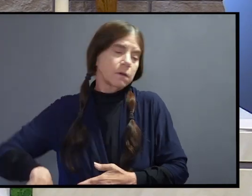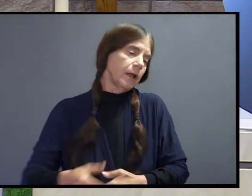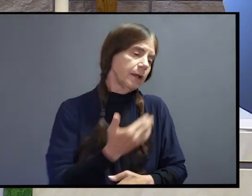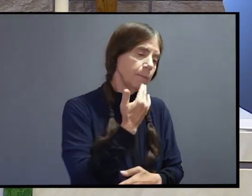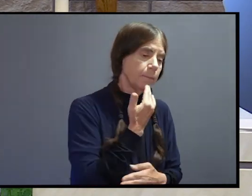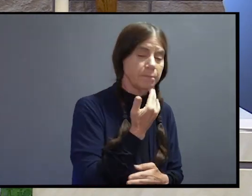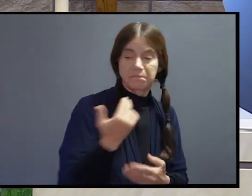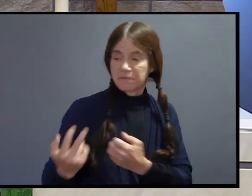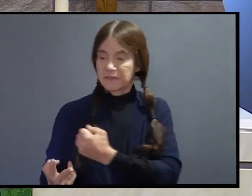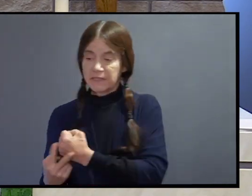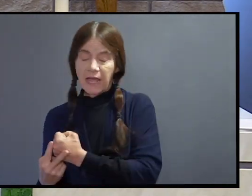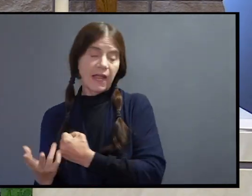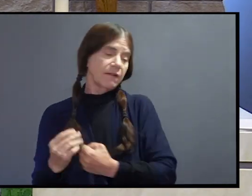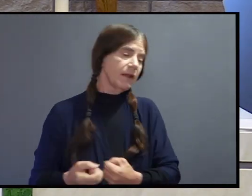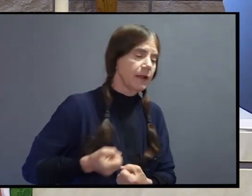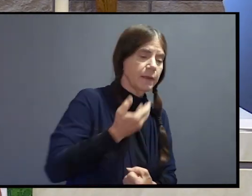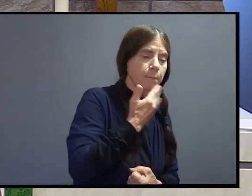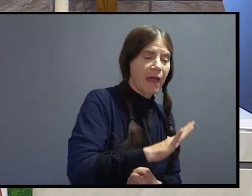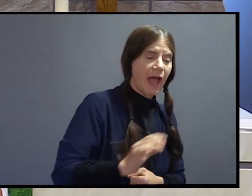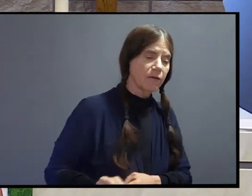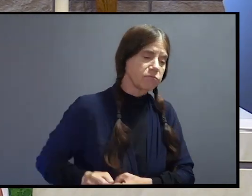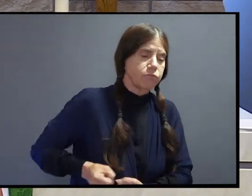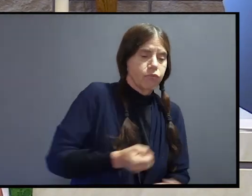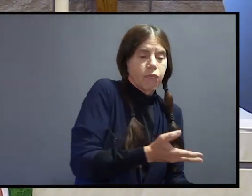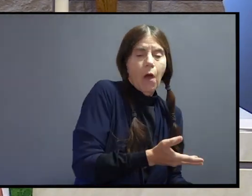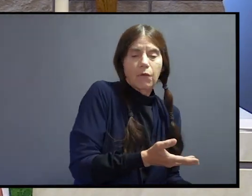and the bad are thrown away.